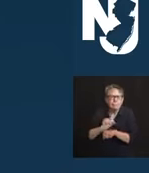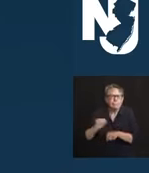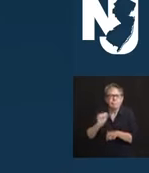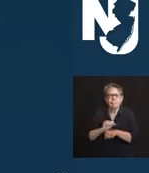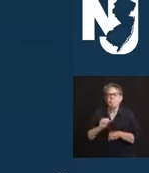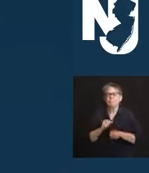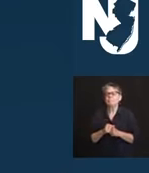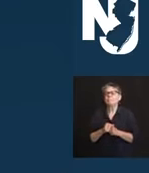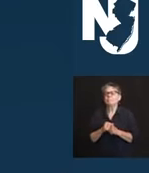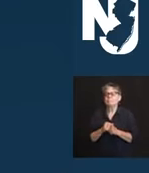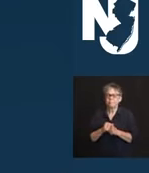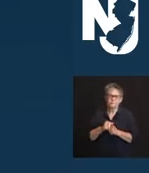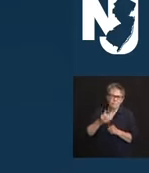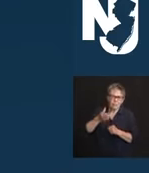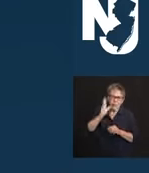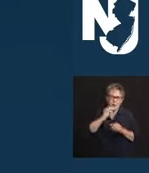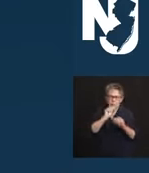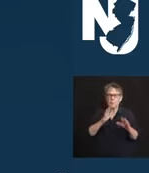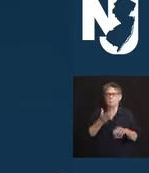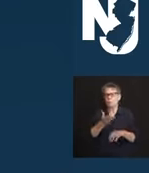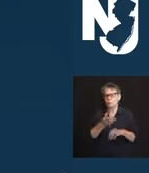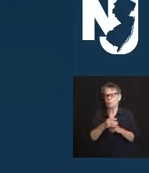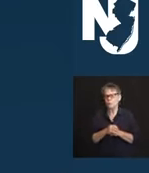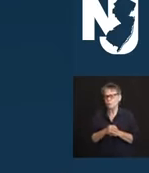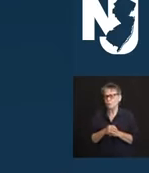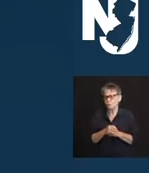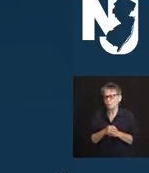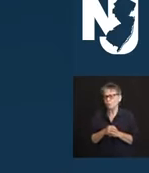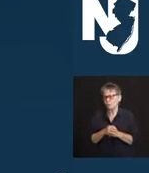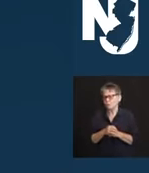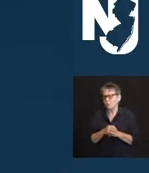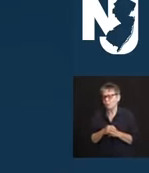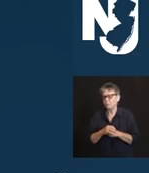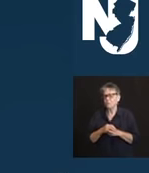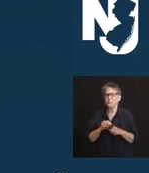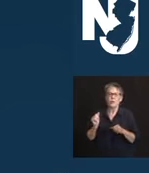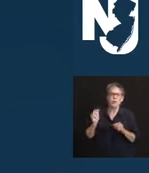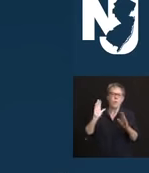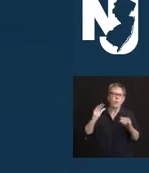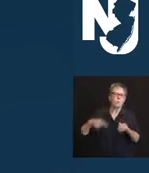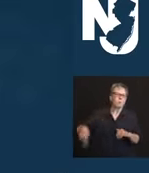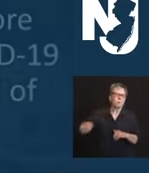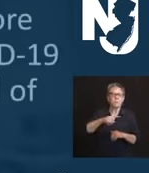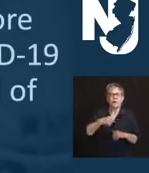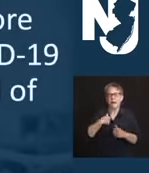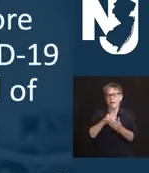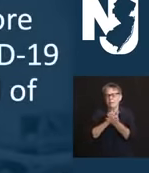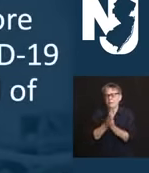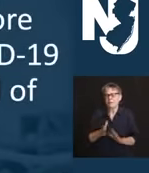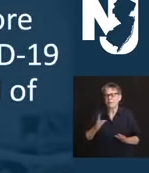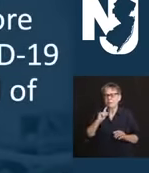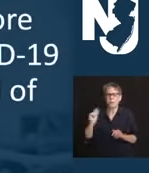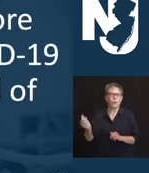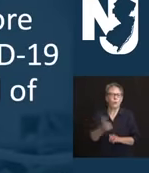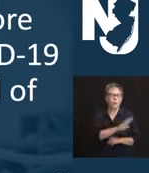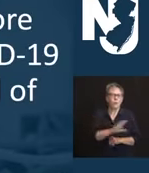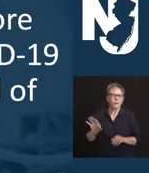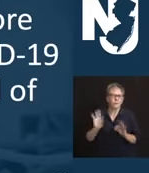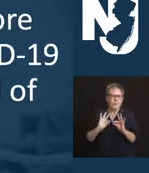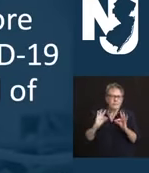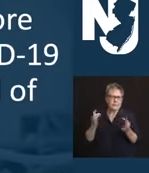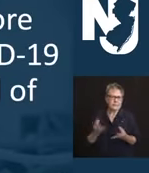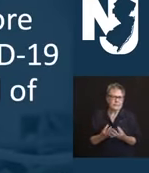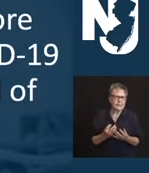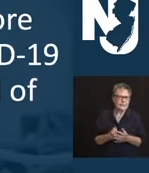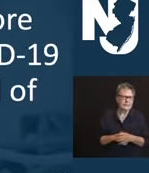grant peace to those left behind. As I noted, we have now lost more New Jerseyans to